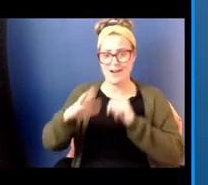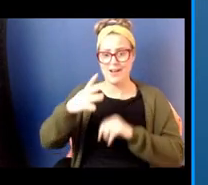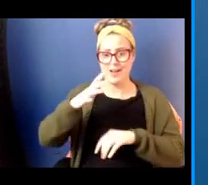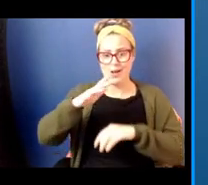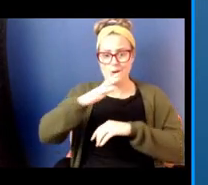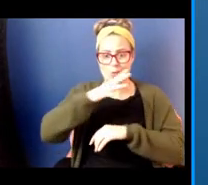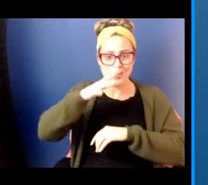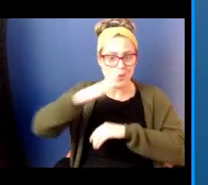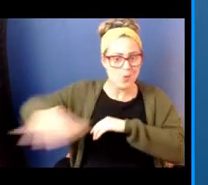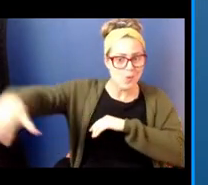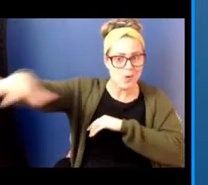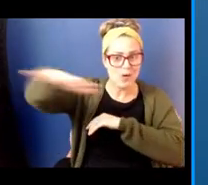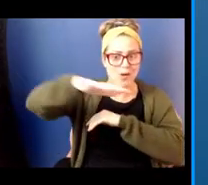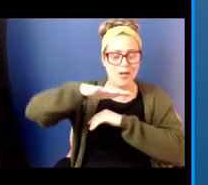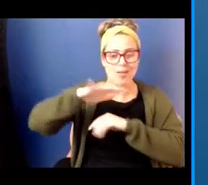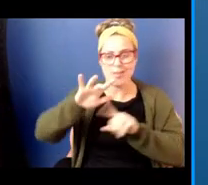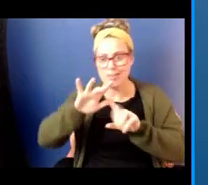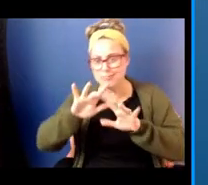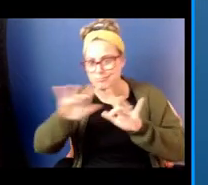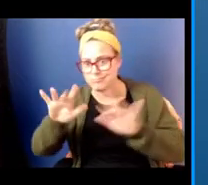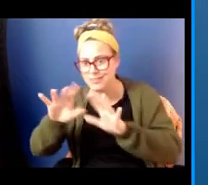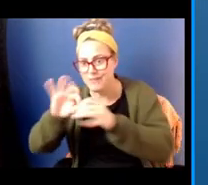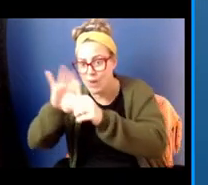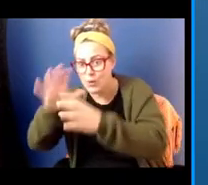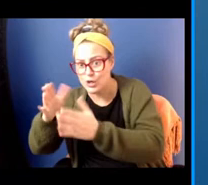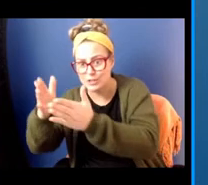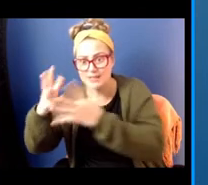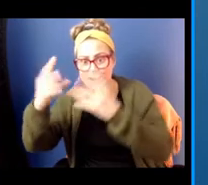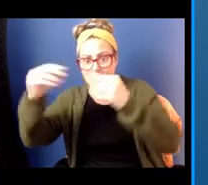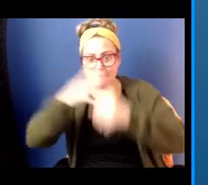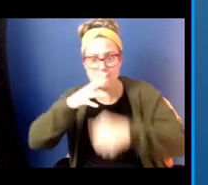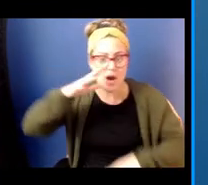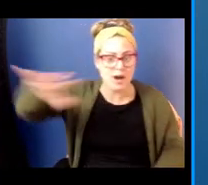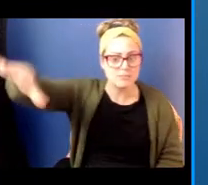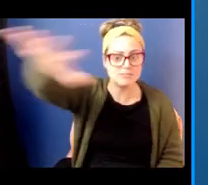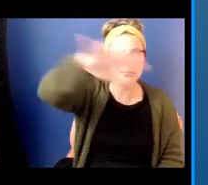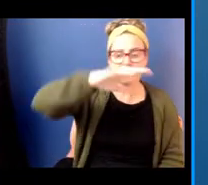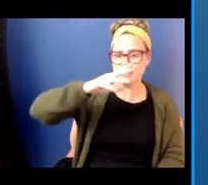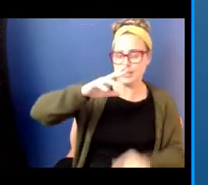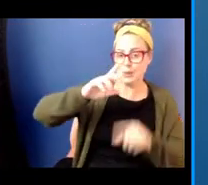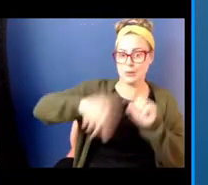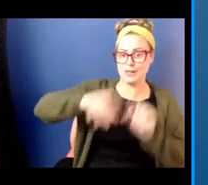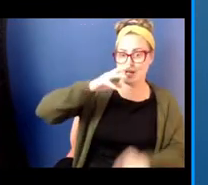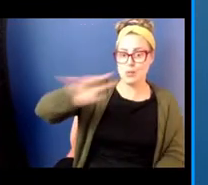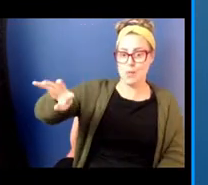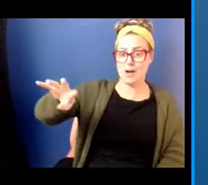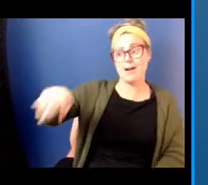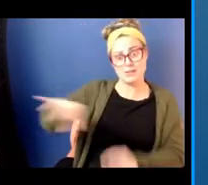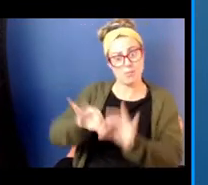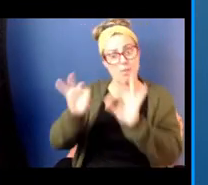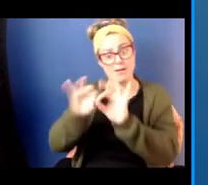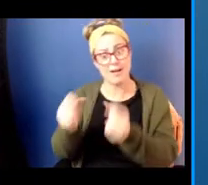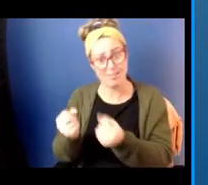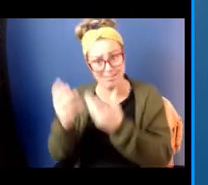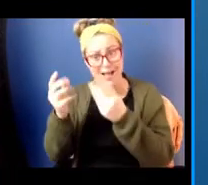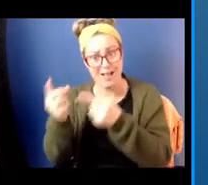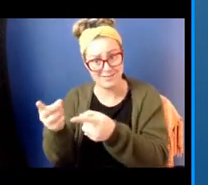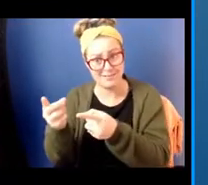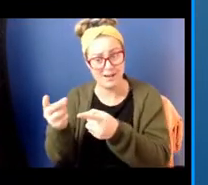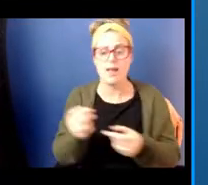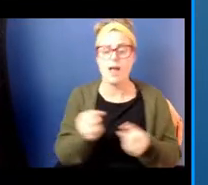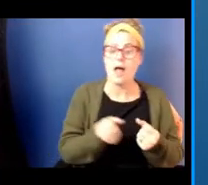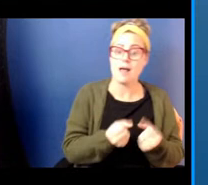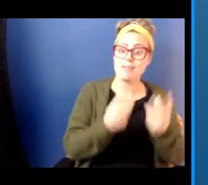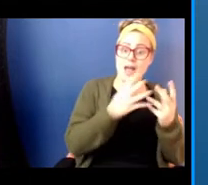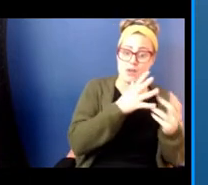rural voters in South Carolina there are a lot of Rd I would assume a lot of world voters in Nevada you